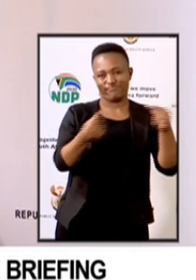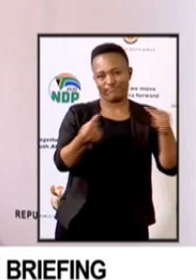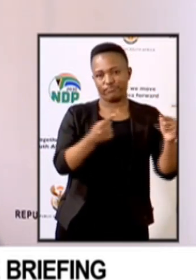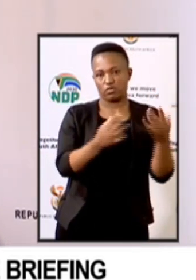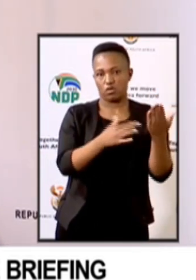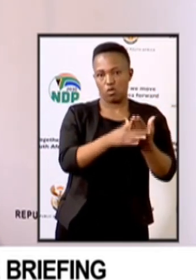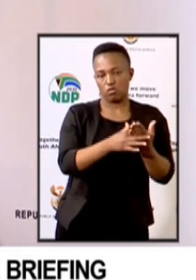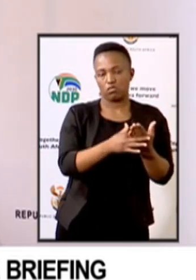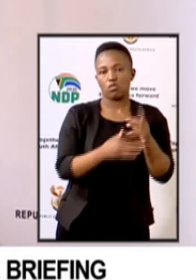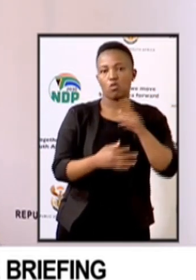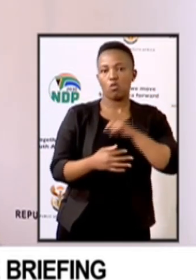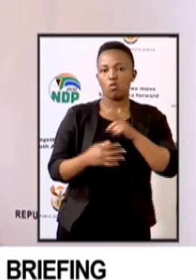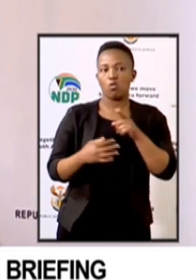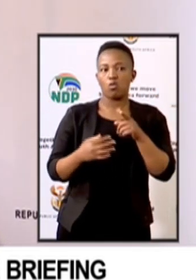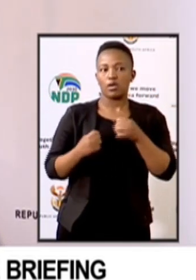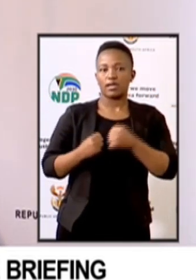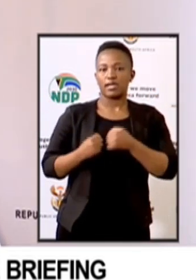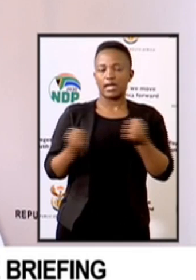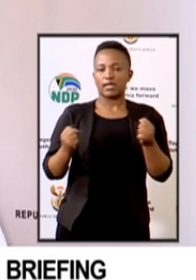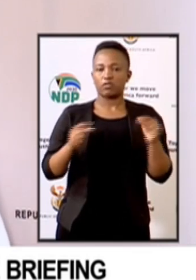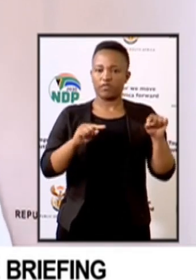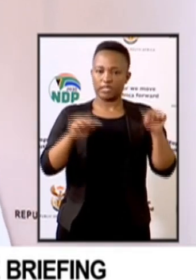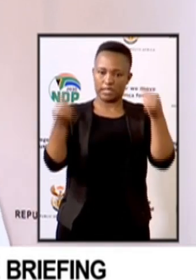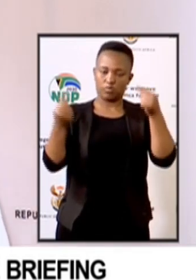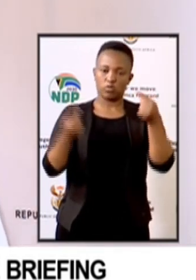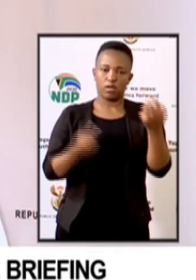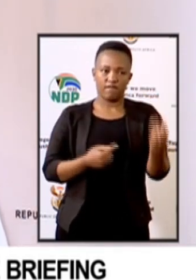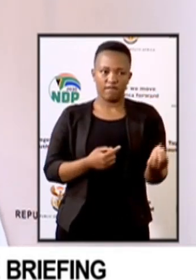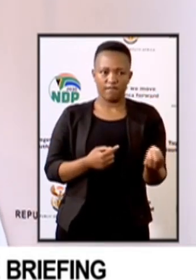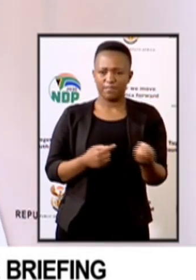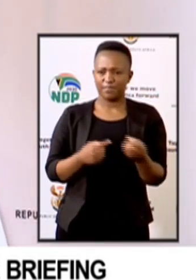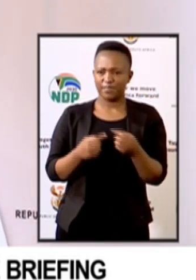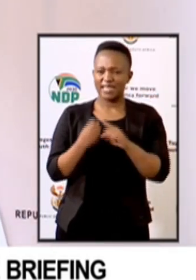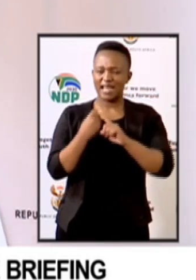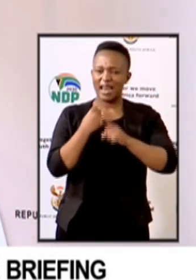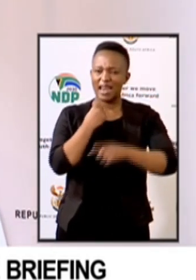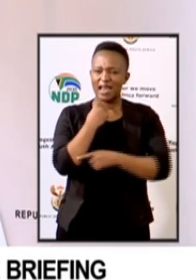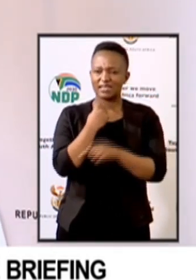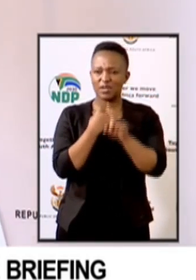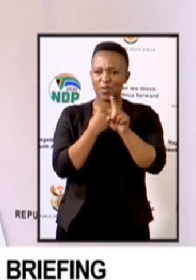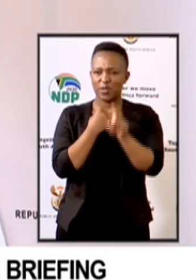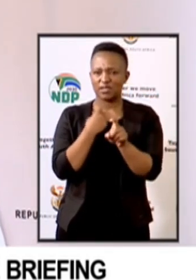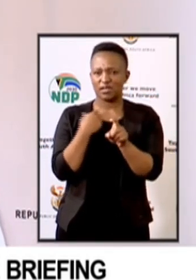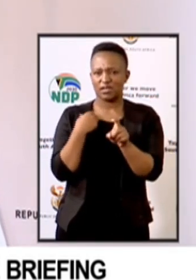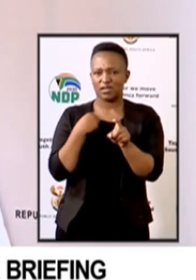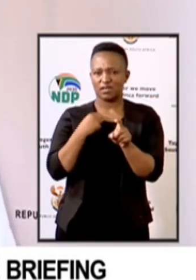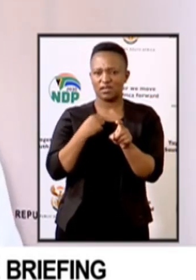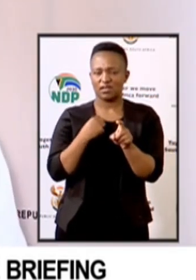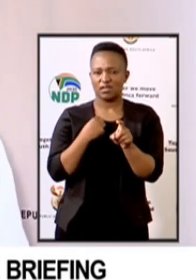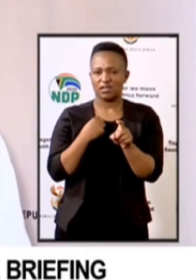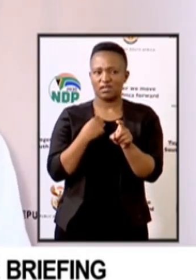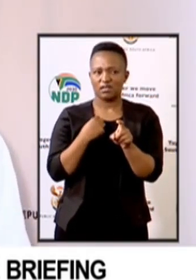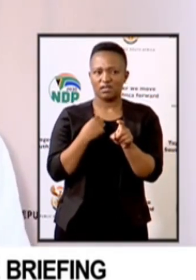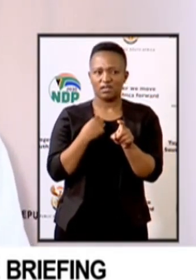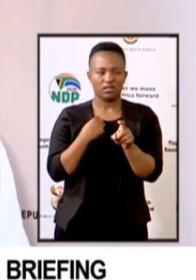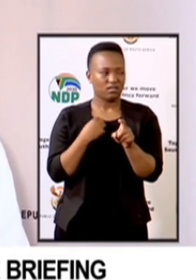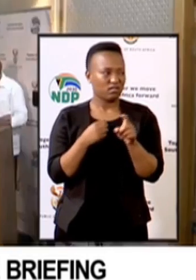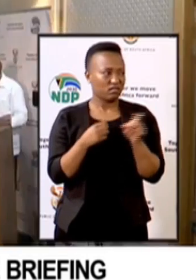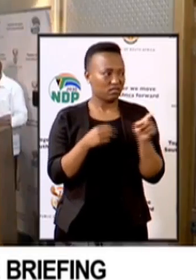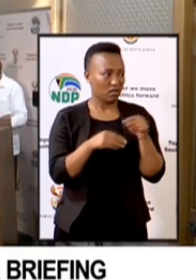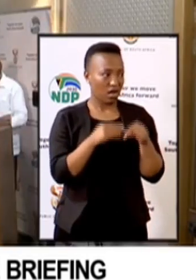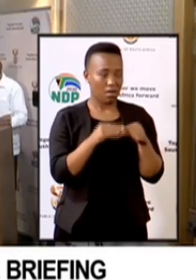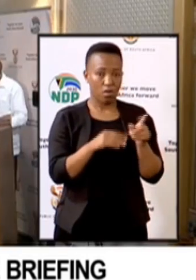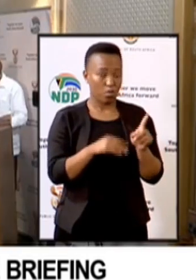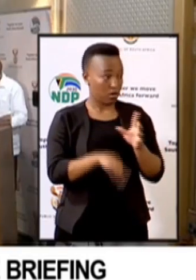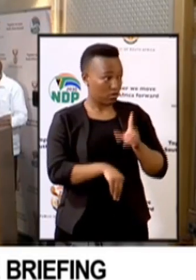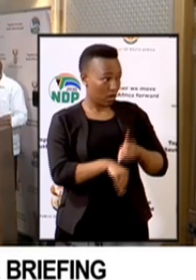a declaration of the dispute. I didn't quite get the last question. It's about data. It was about? It's about